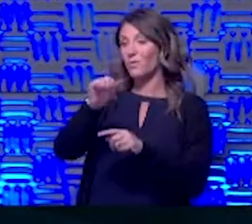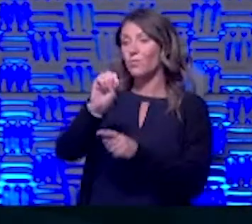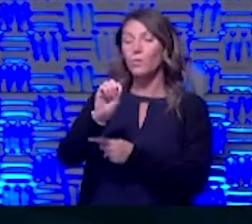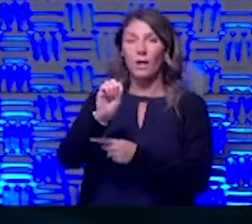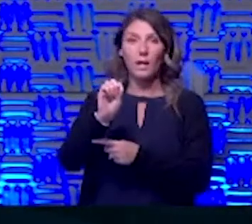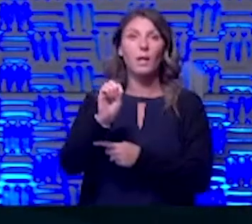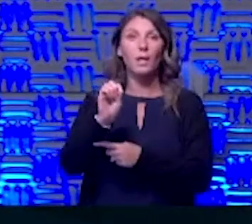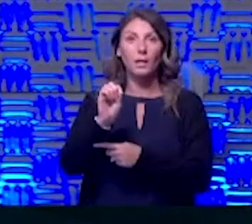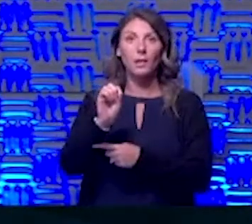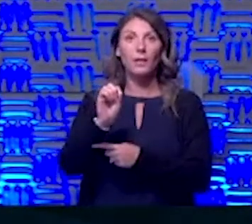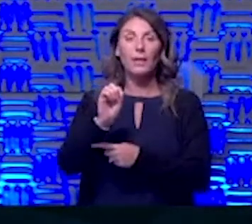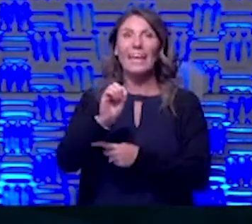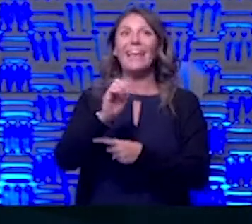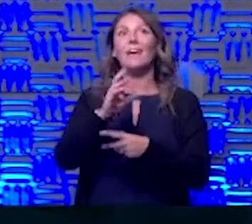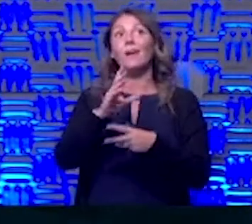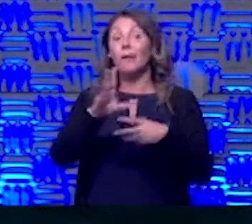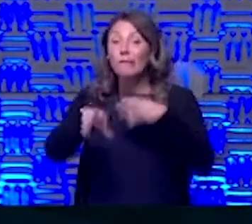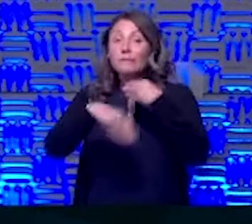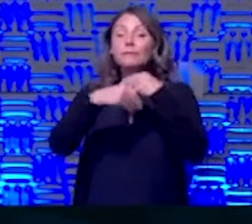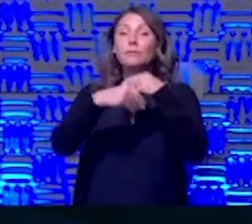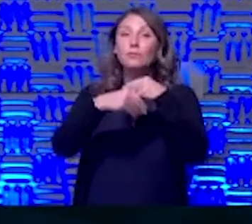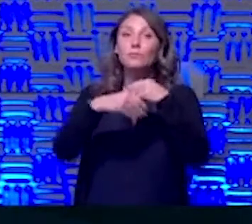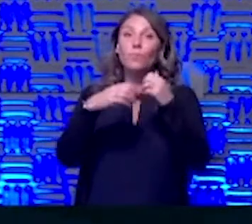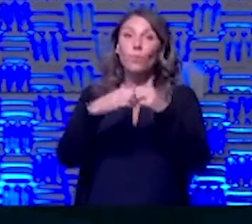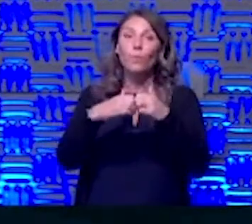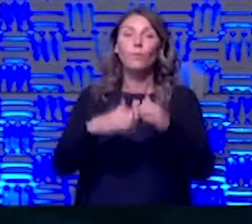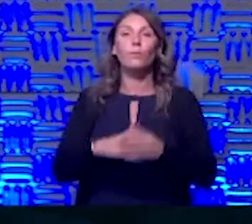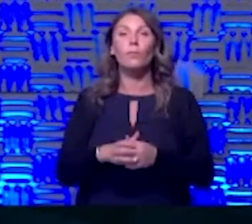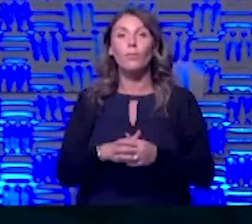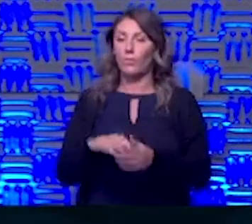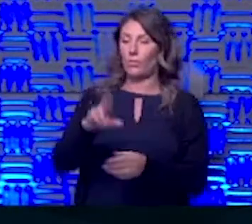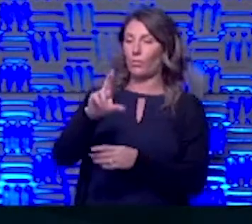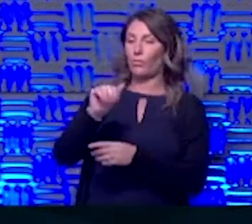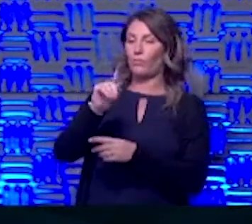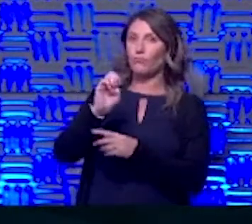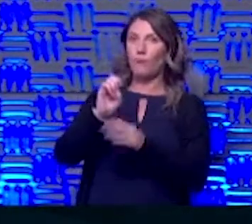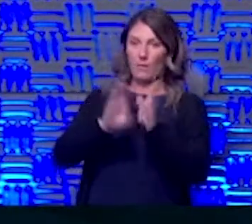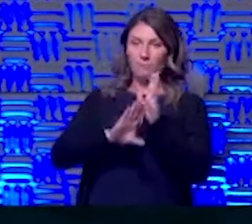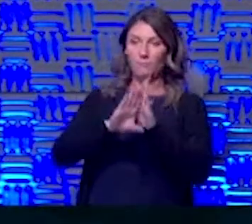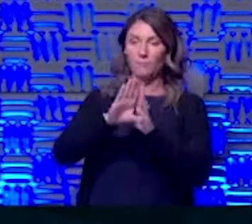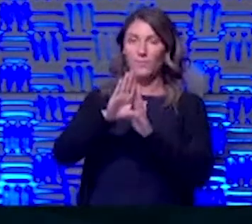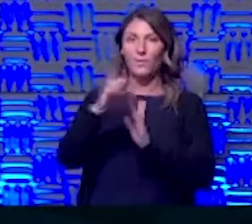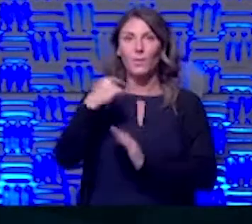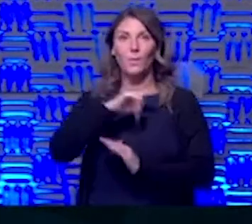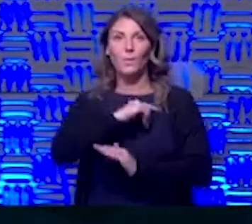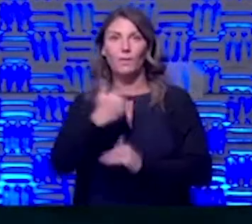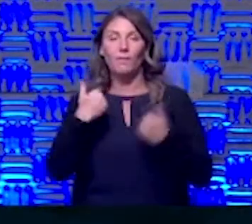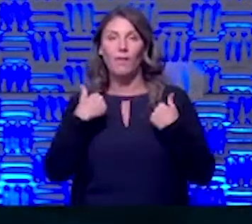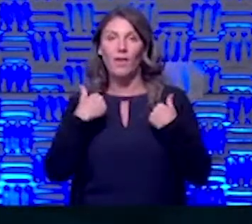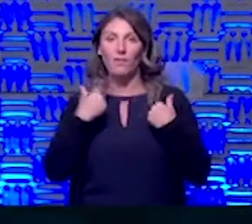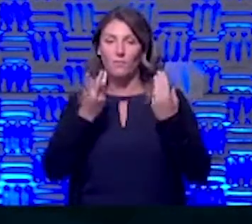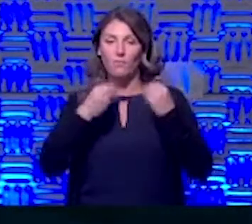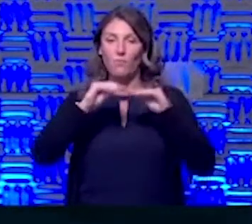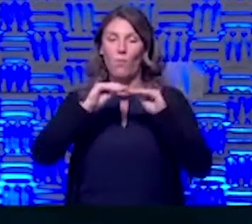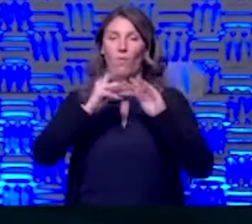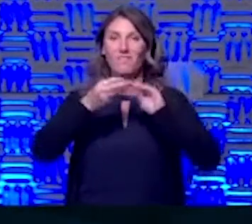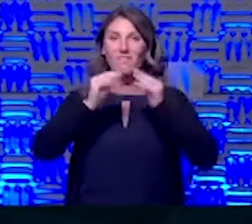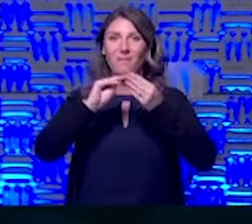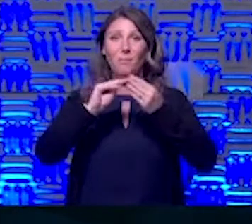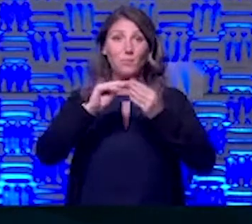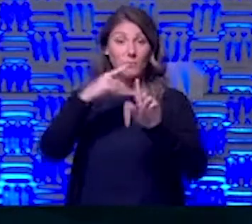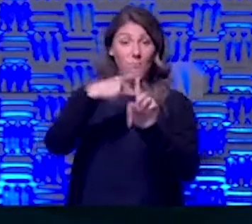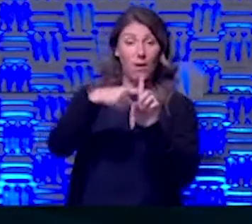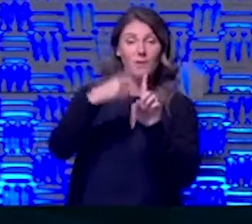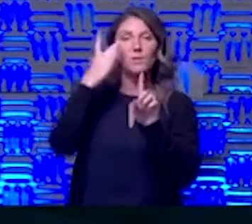in addition to the rate of positivity going up, we just have a greater number of positives because we